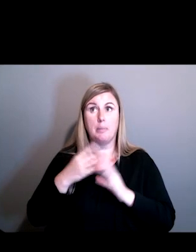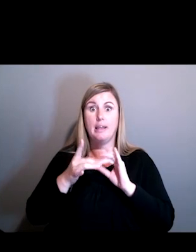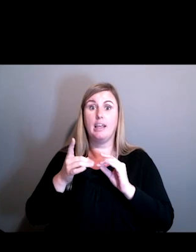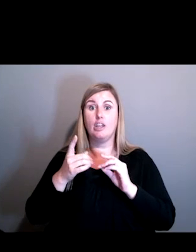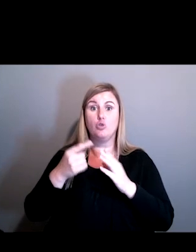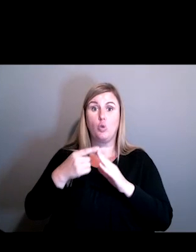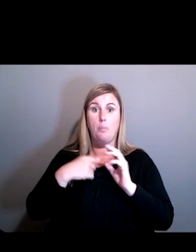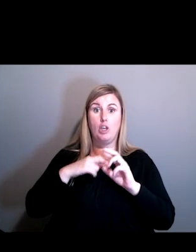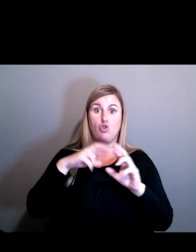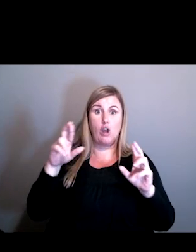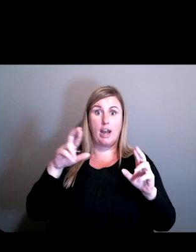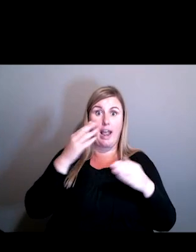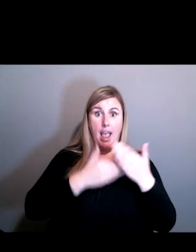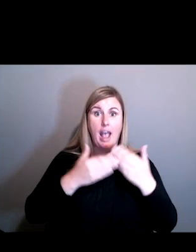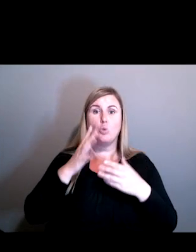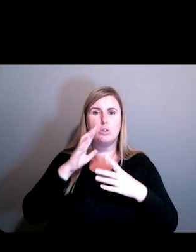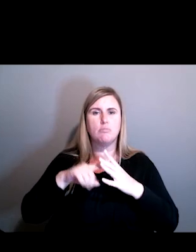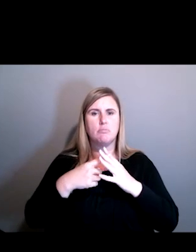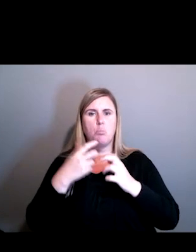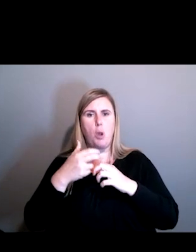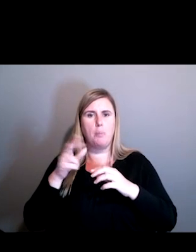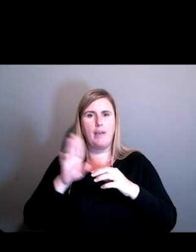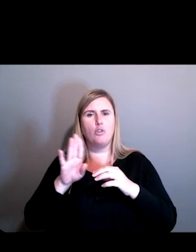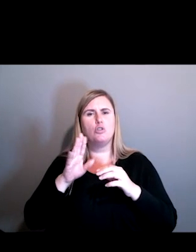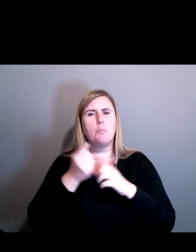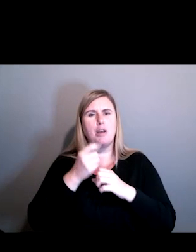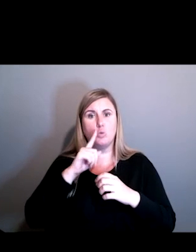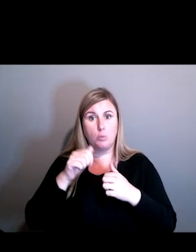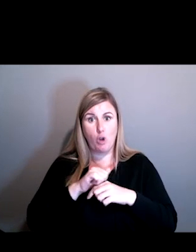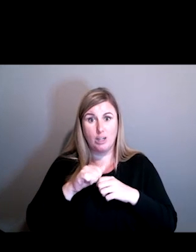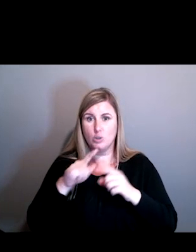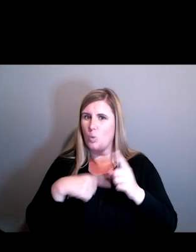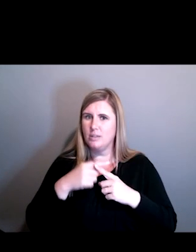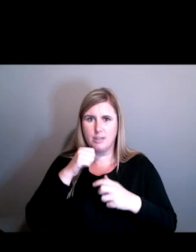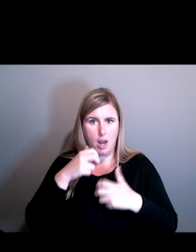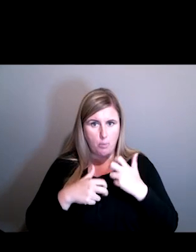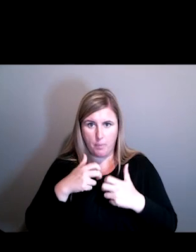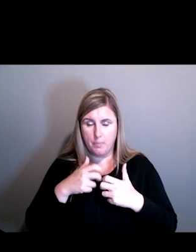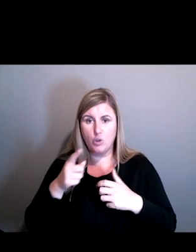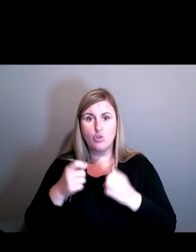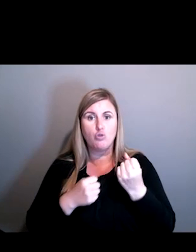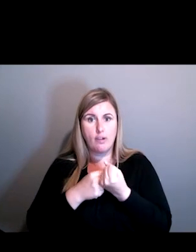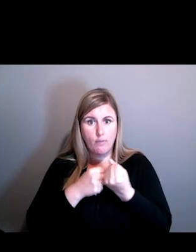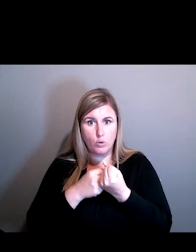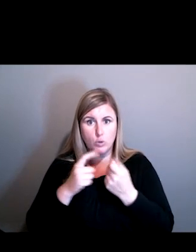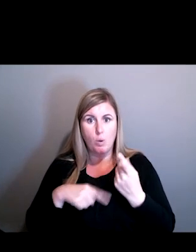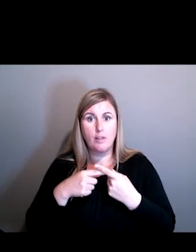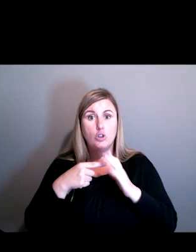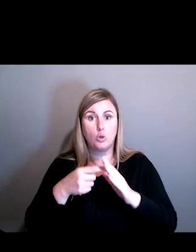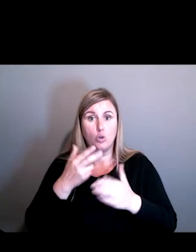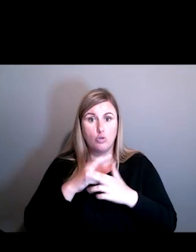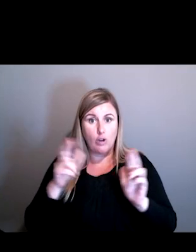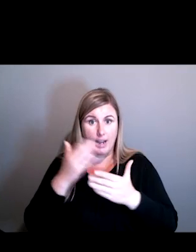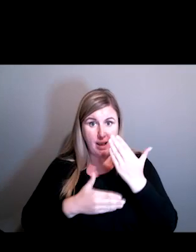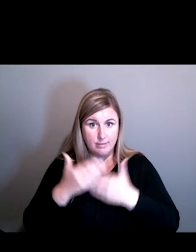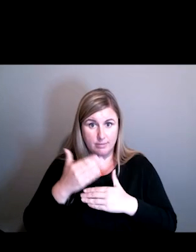can actually incite problem behavior. So make sure that you practice this when it's not a problem. You reinforce when they show you ready